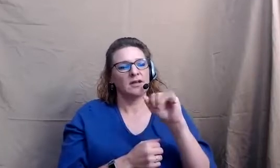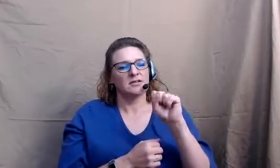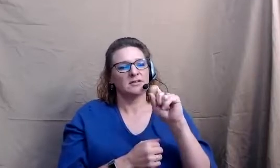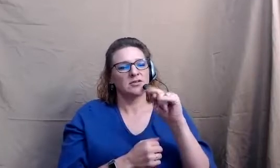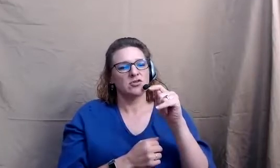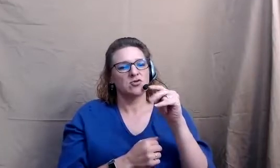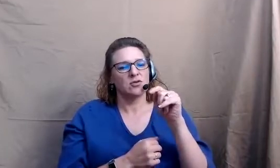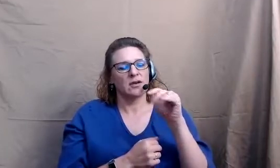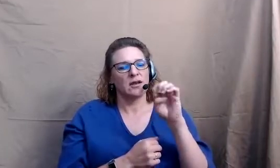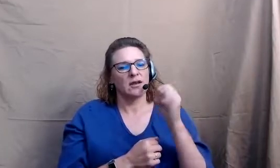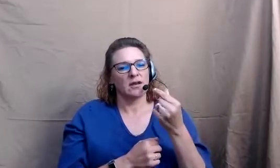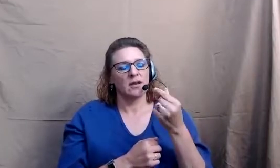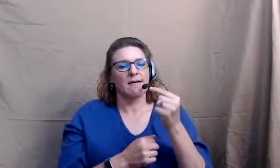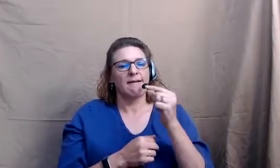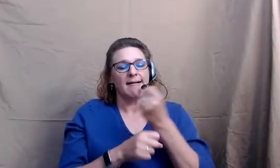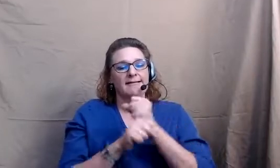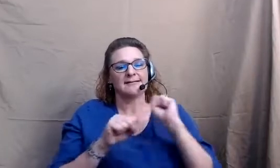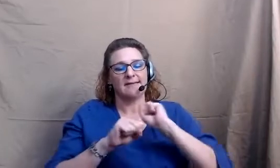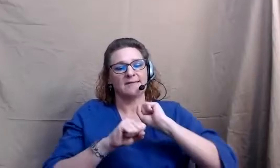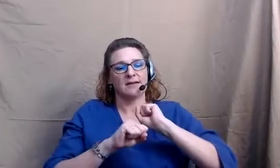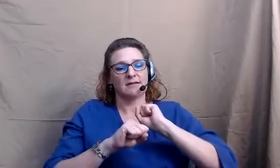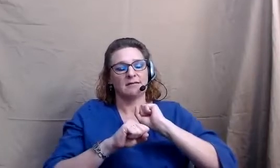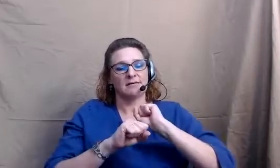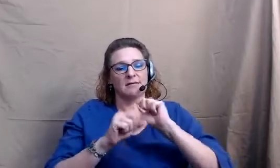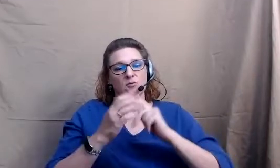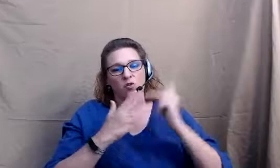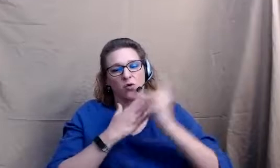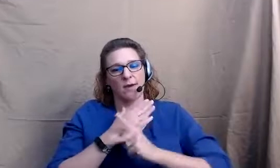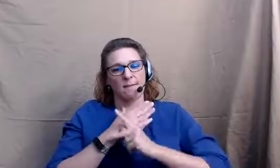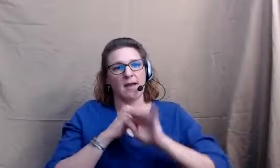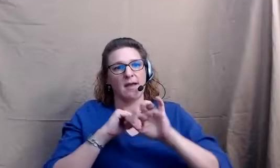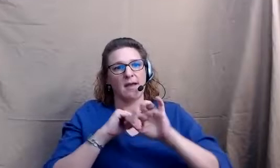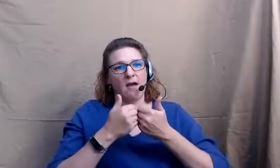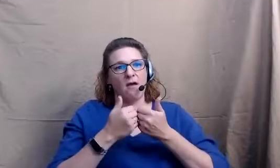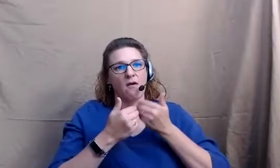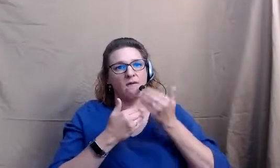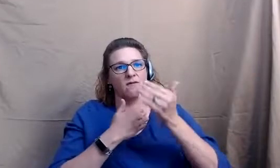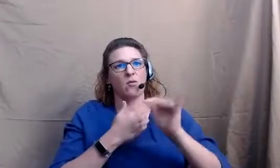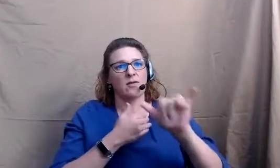was deconstructed go toward impacting rates of intimate partner violence?